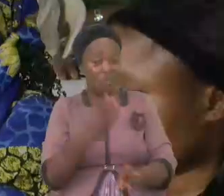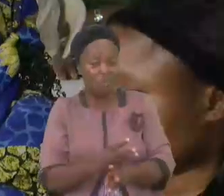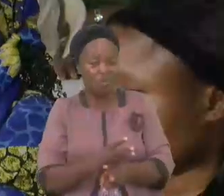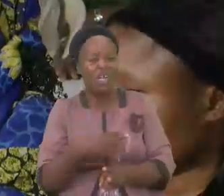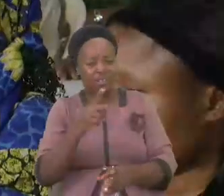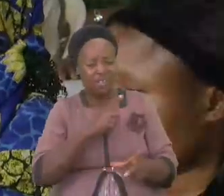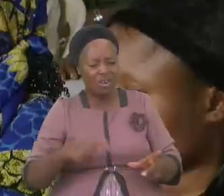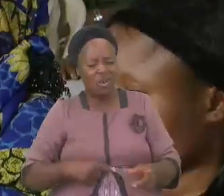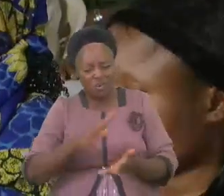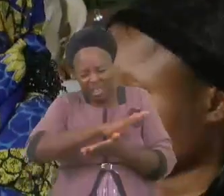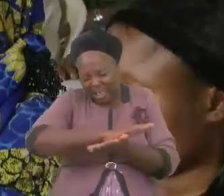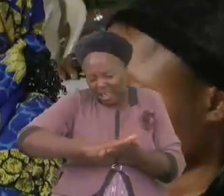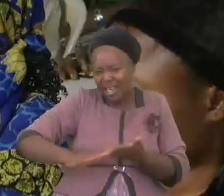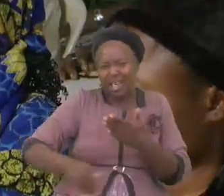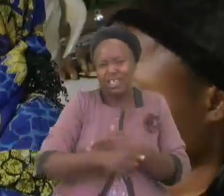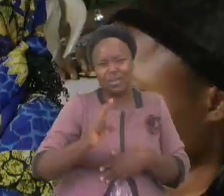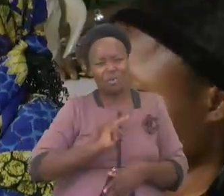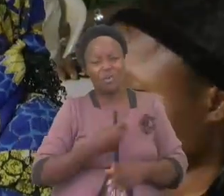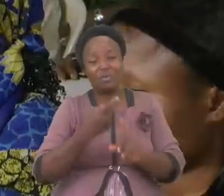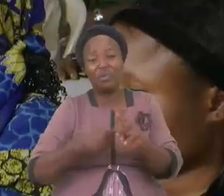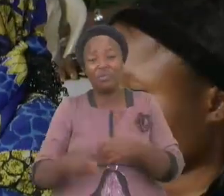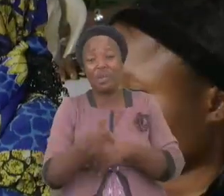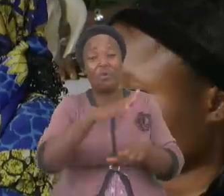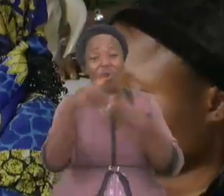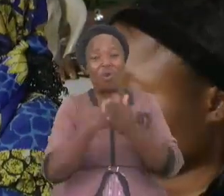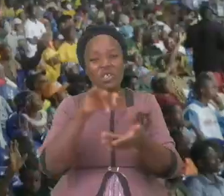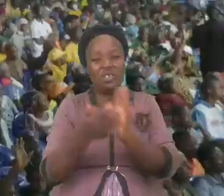Jesus' name. Amen. Your amen is great.